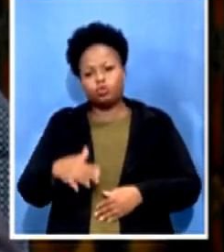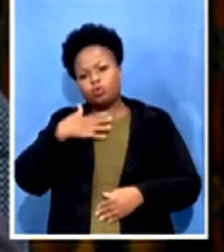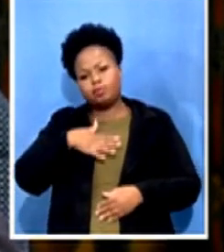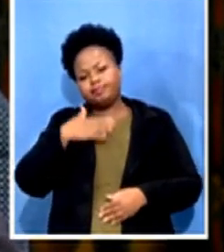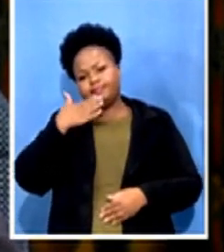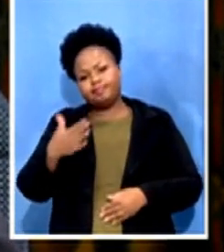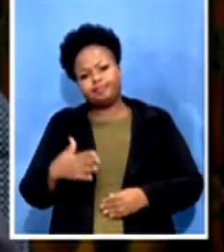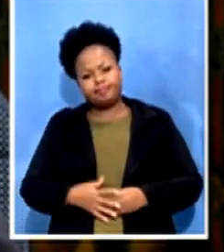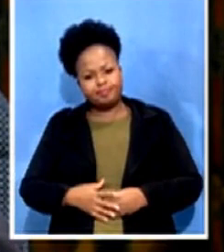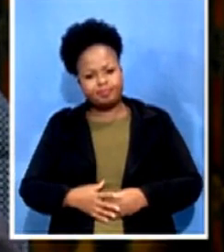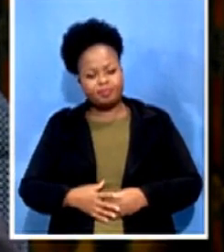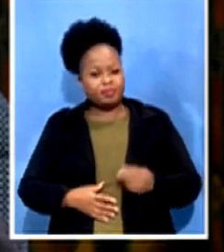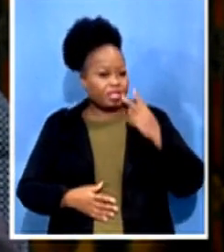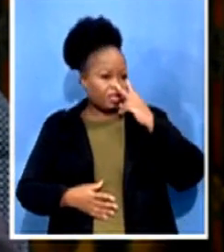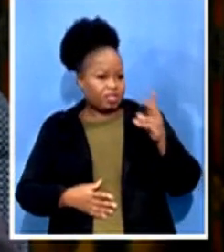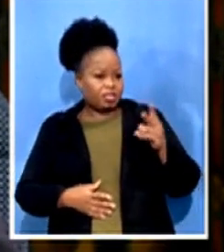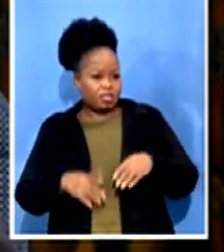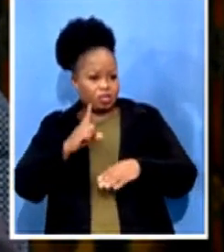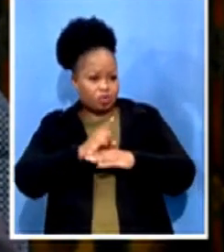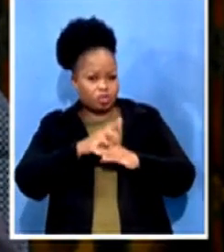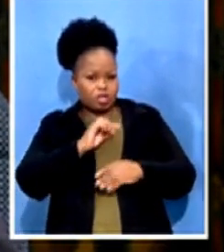Dr. Zungu is here.